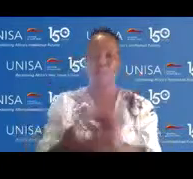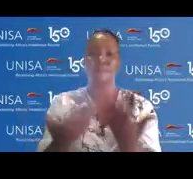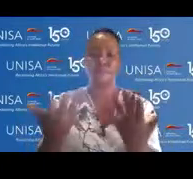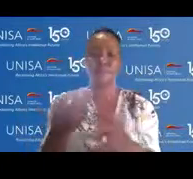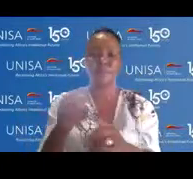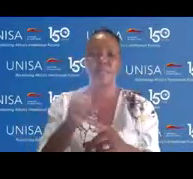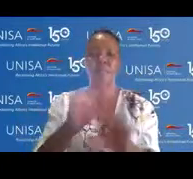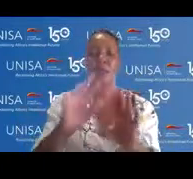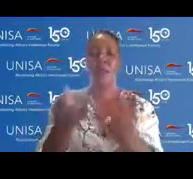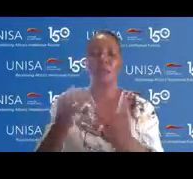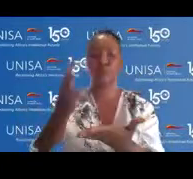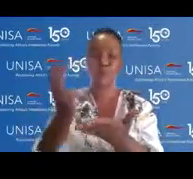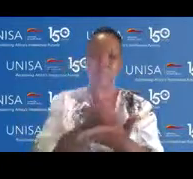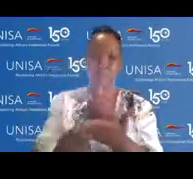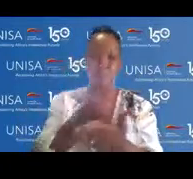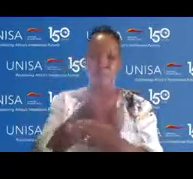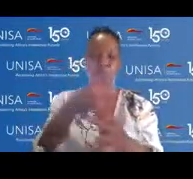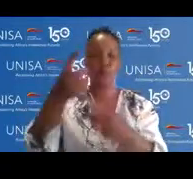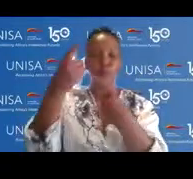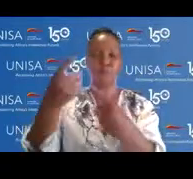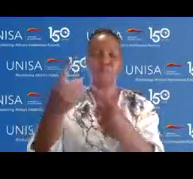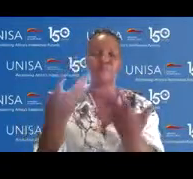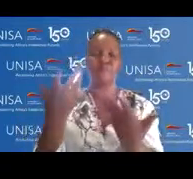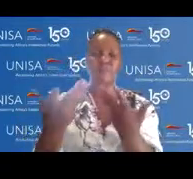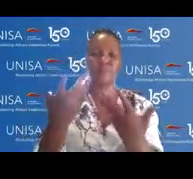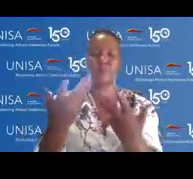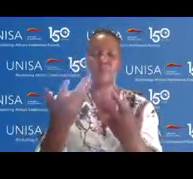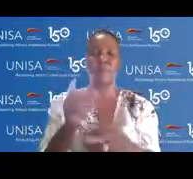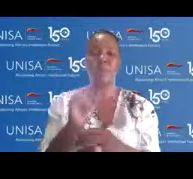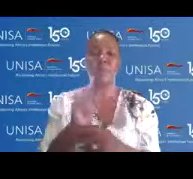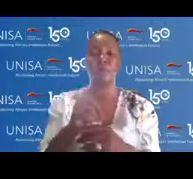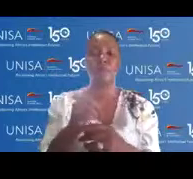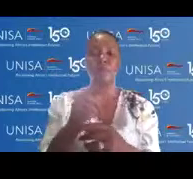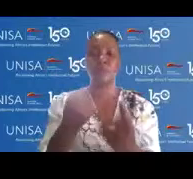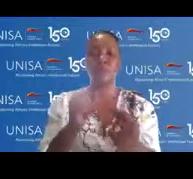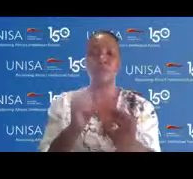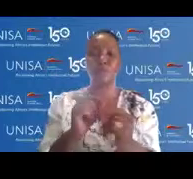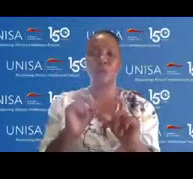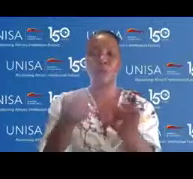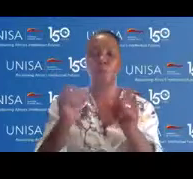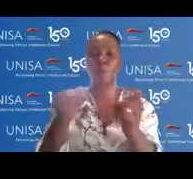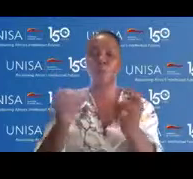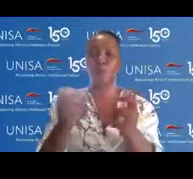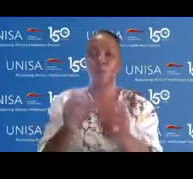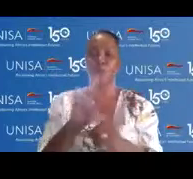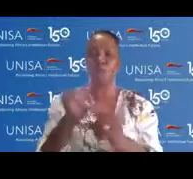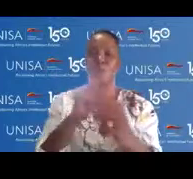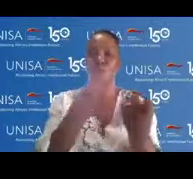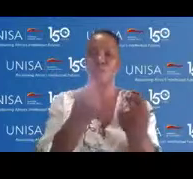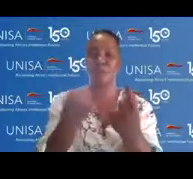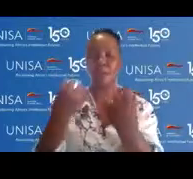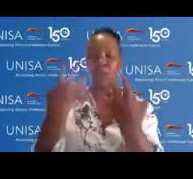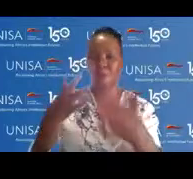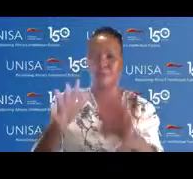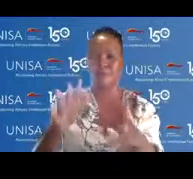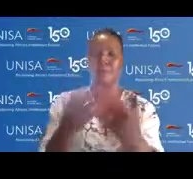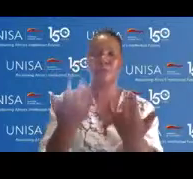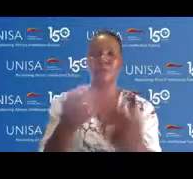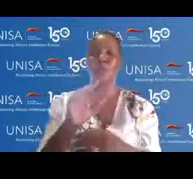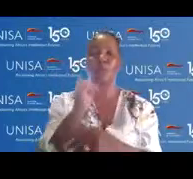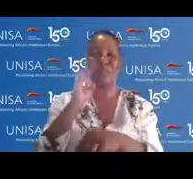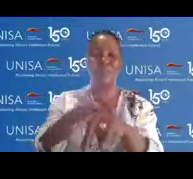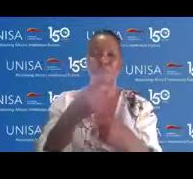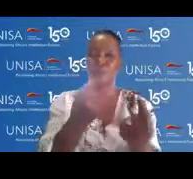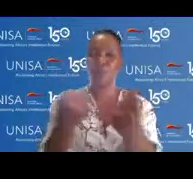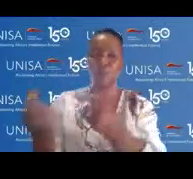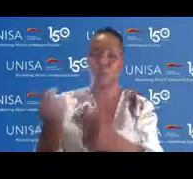it. But I'm just going to do a quick recap of what we've covered here. So all you need in order for you to be